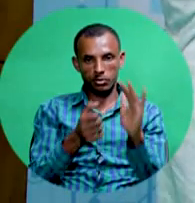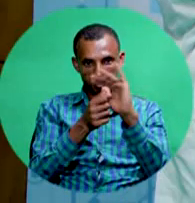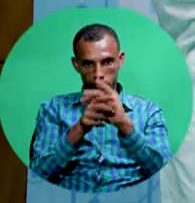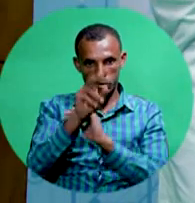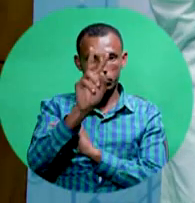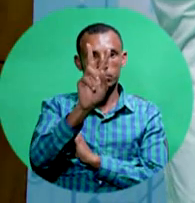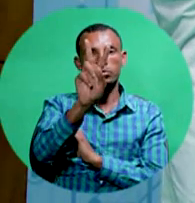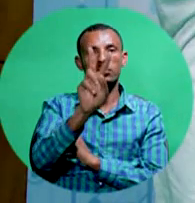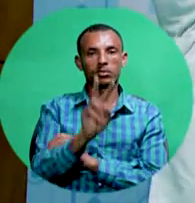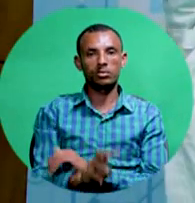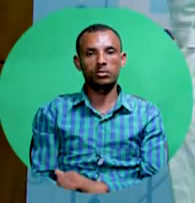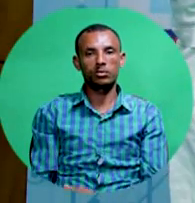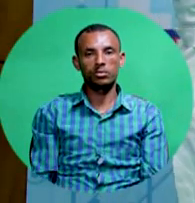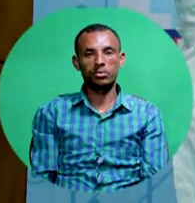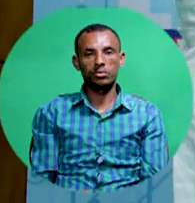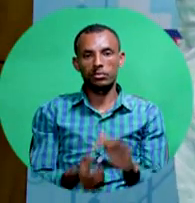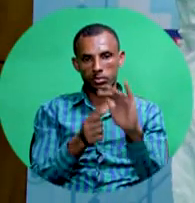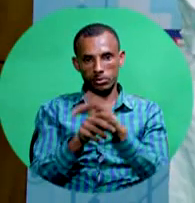Example 2.